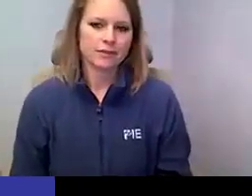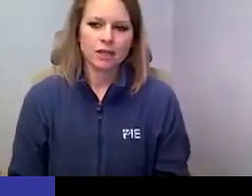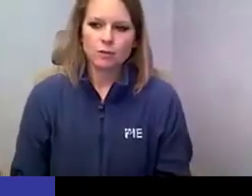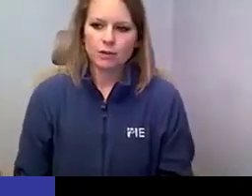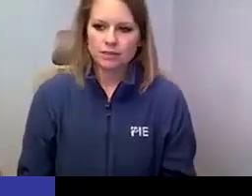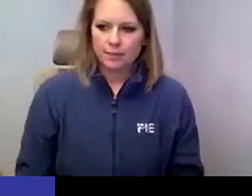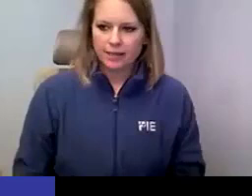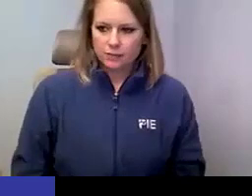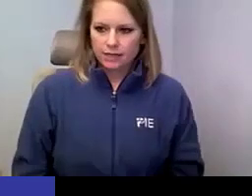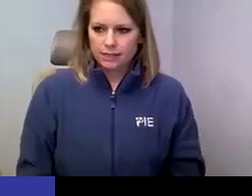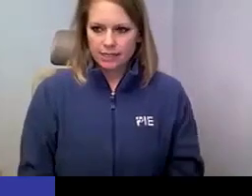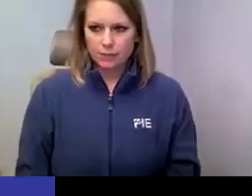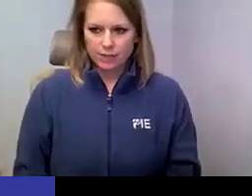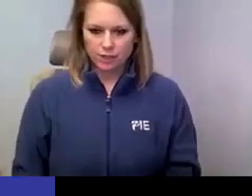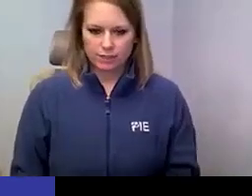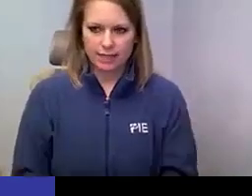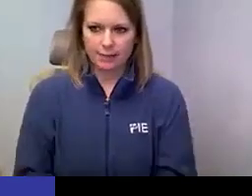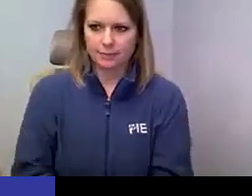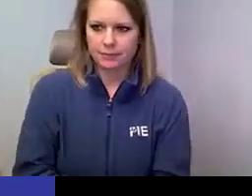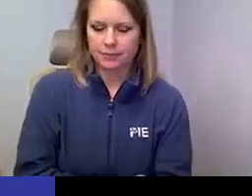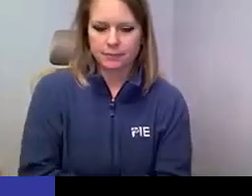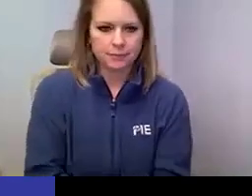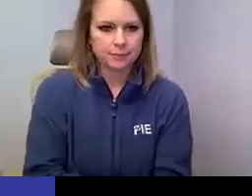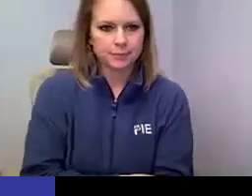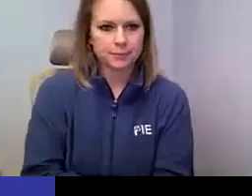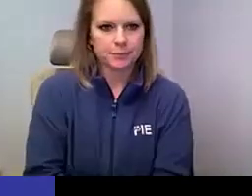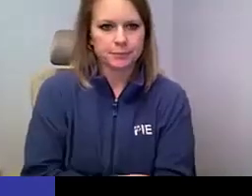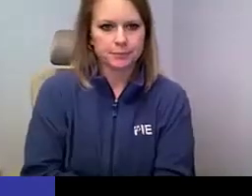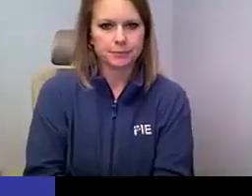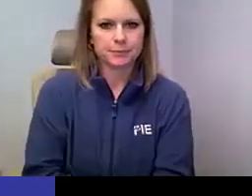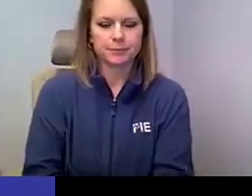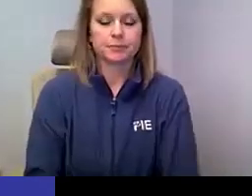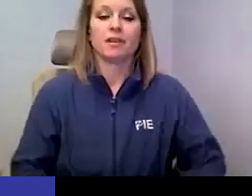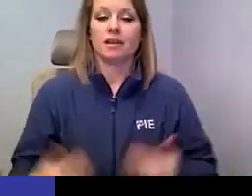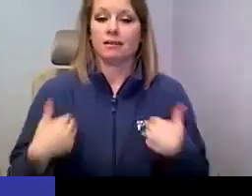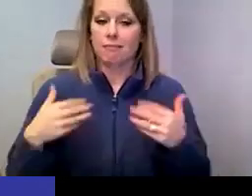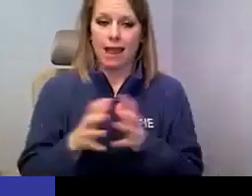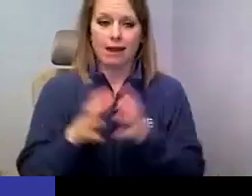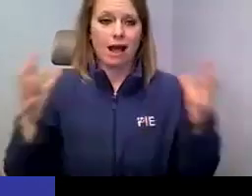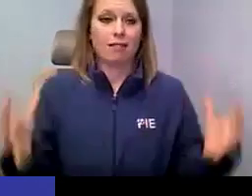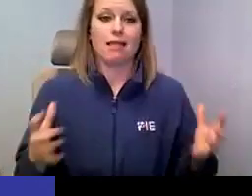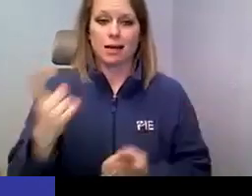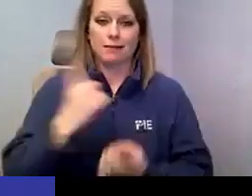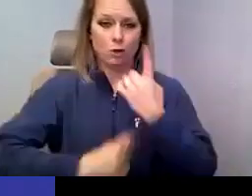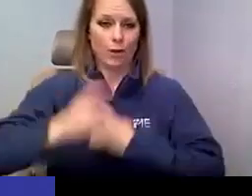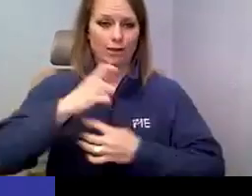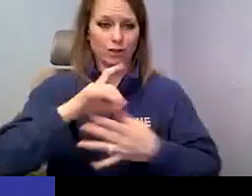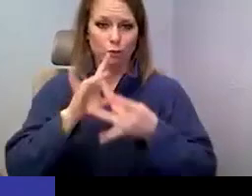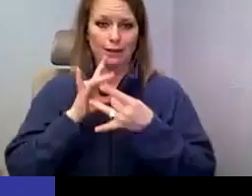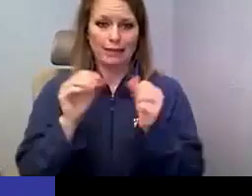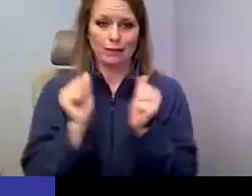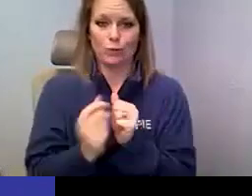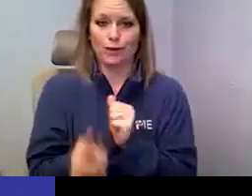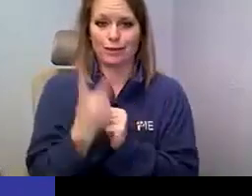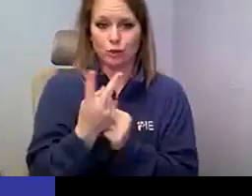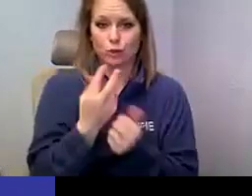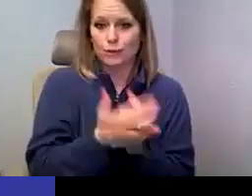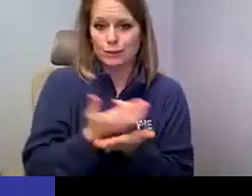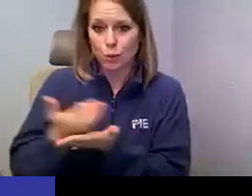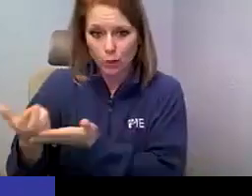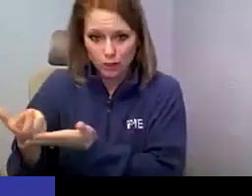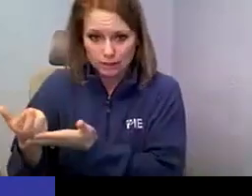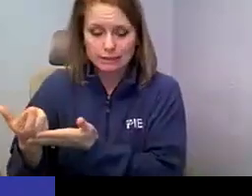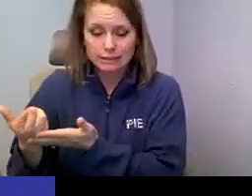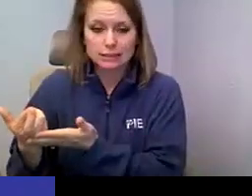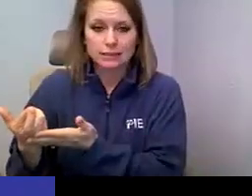Next part about standardized rating scales. Lots of questions about the two sources in school and from at least one source in the home or